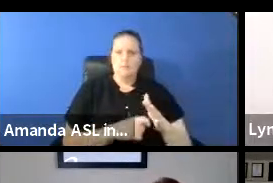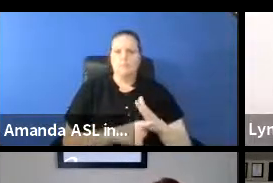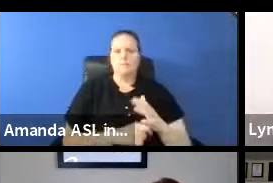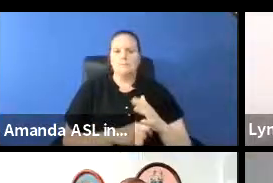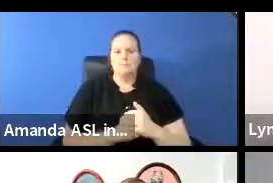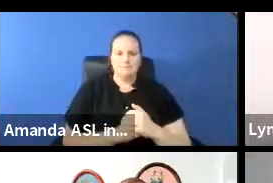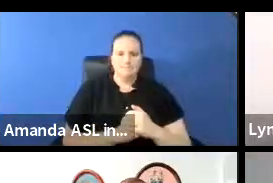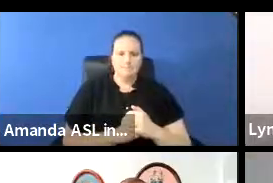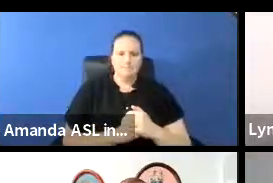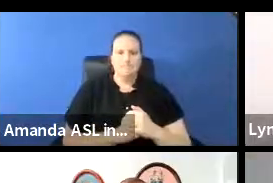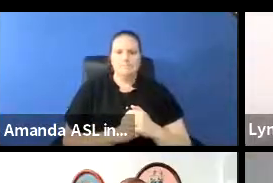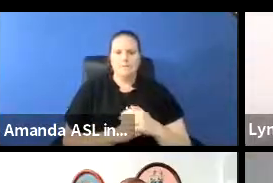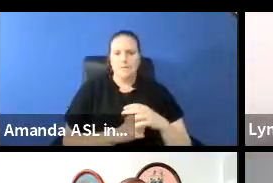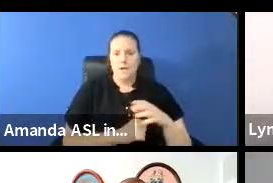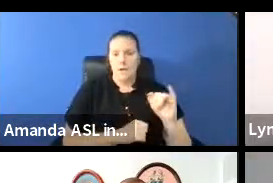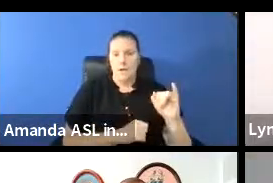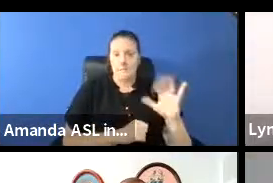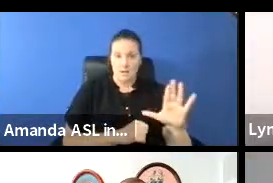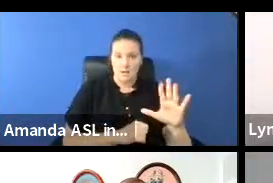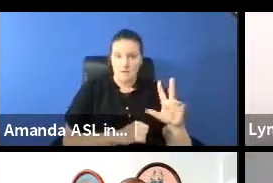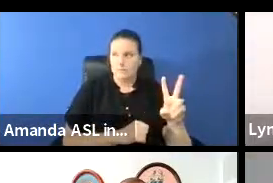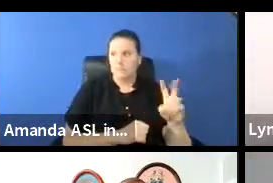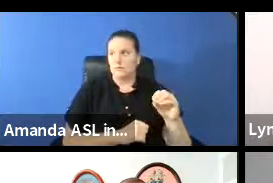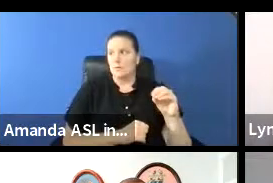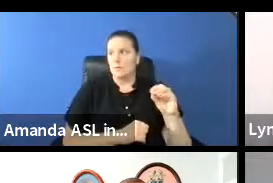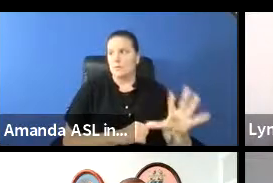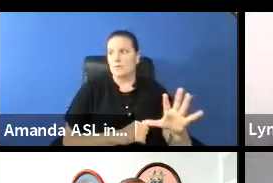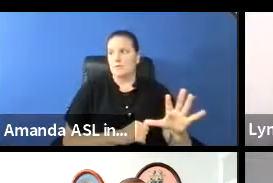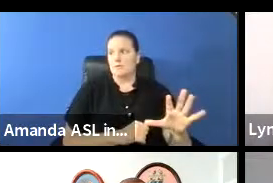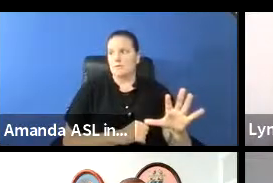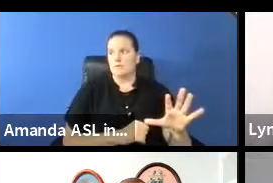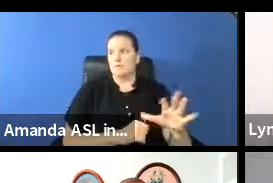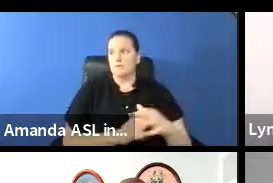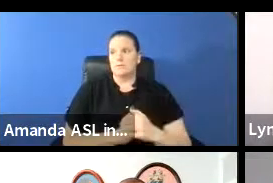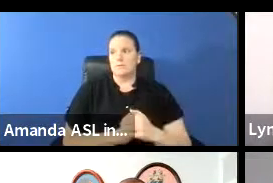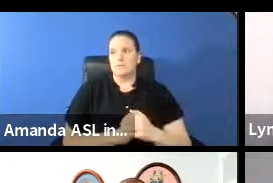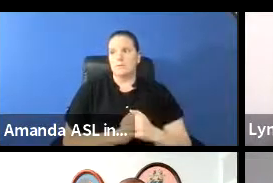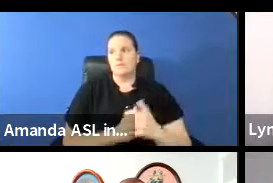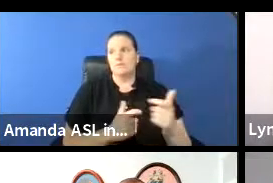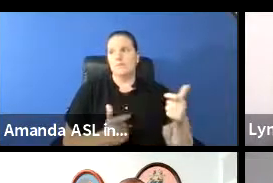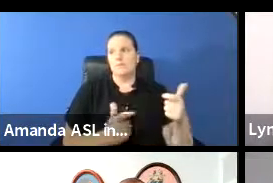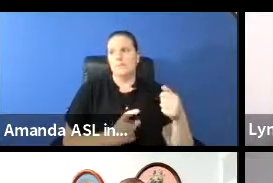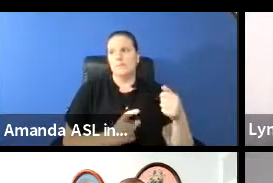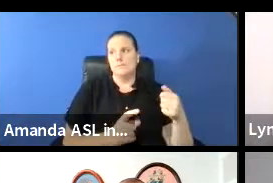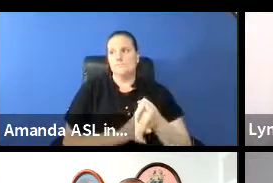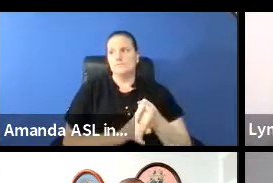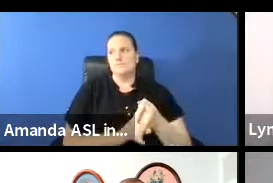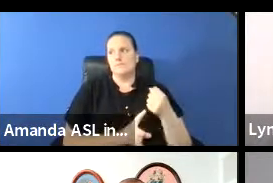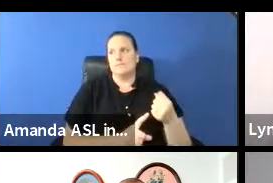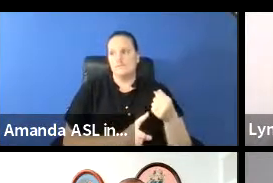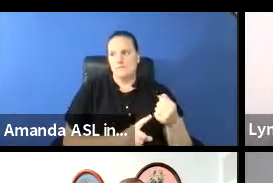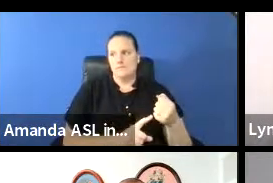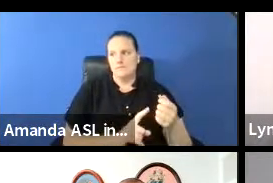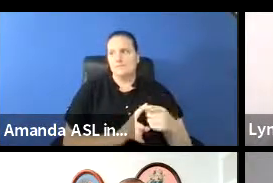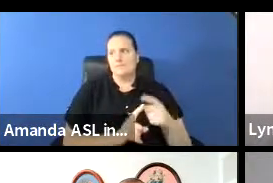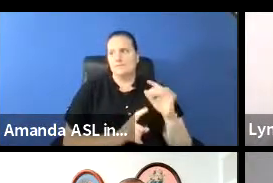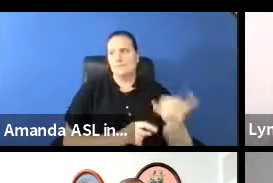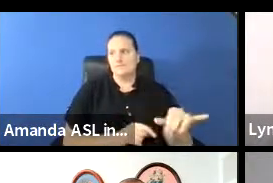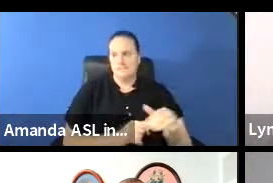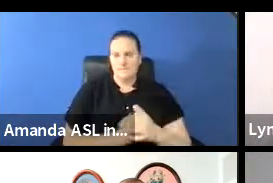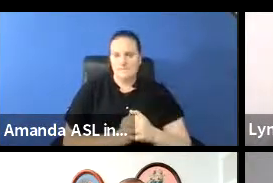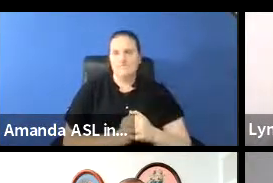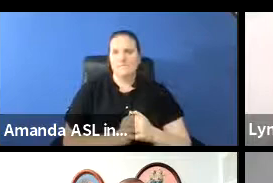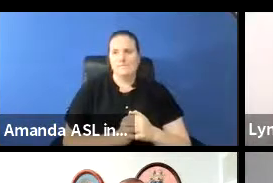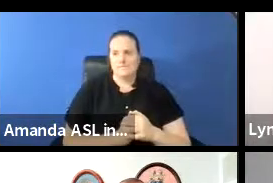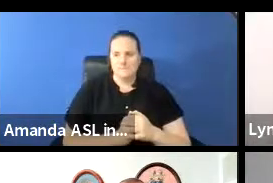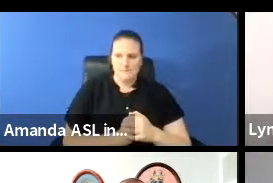on I-5 and I-205 have a large impact on traffic that's going to be coming our way, or traffic that's